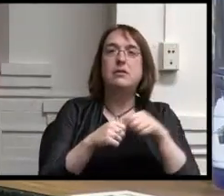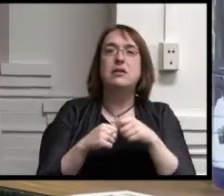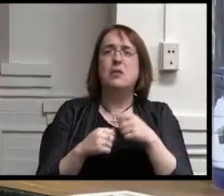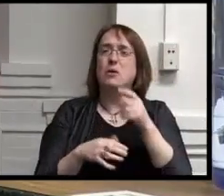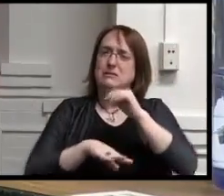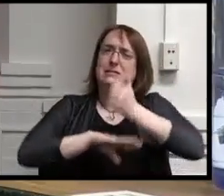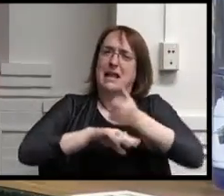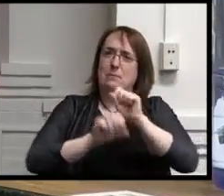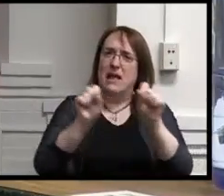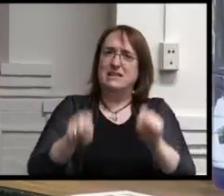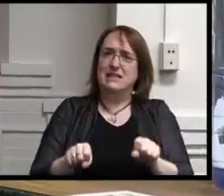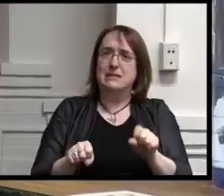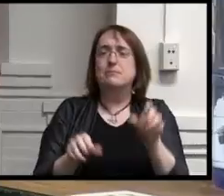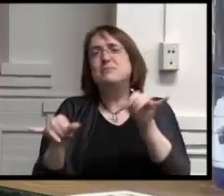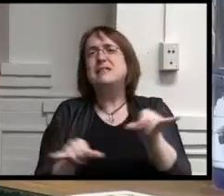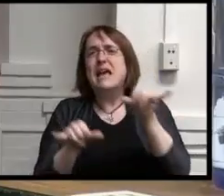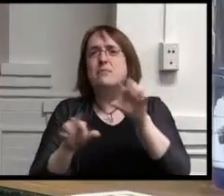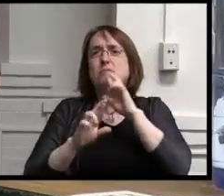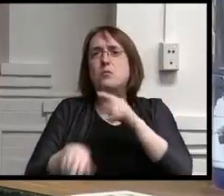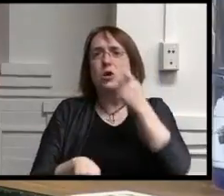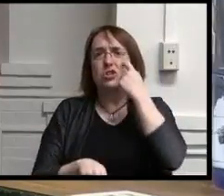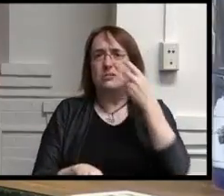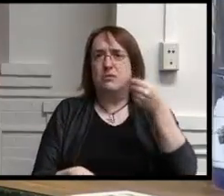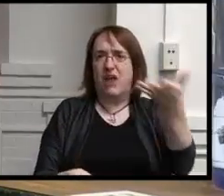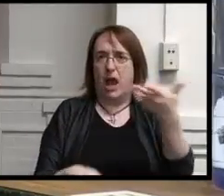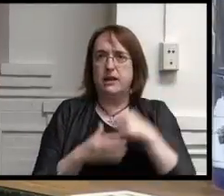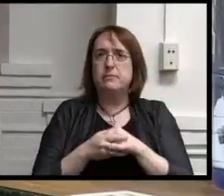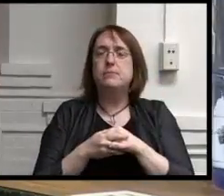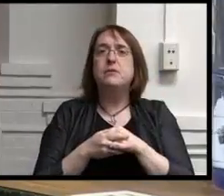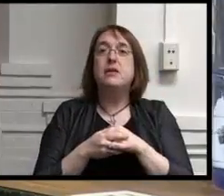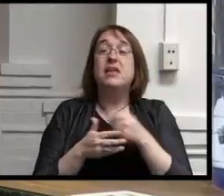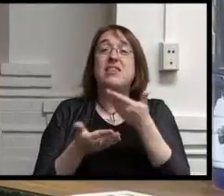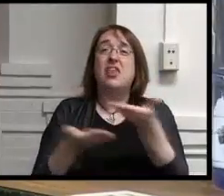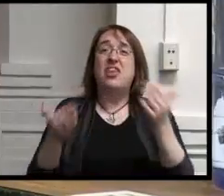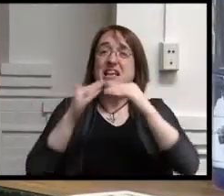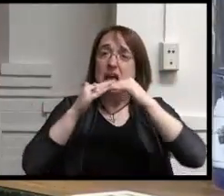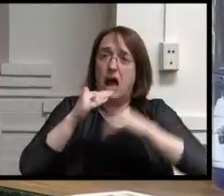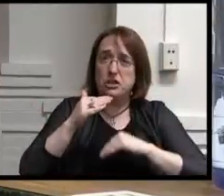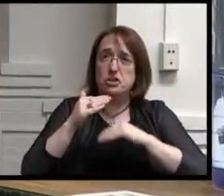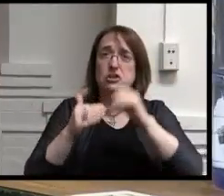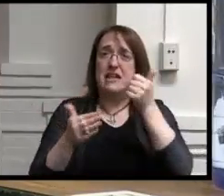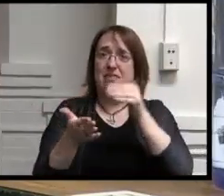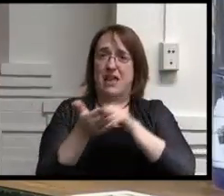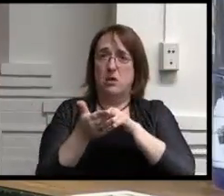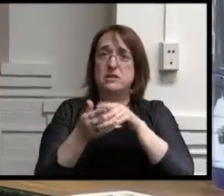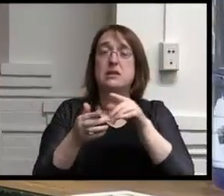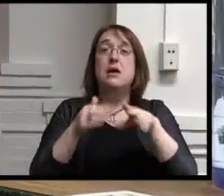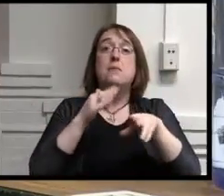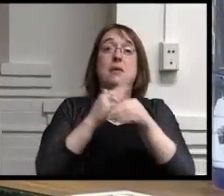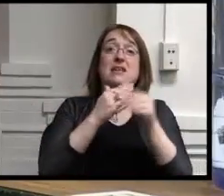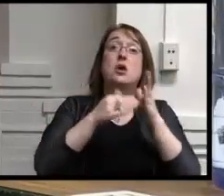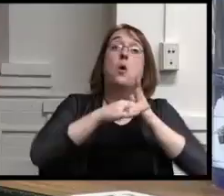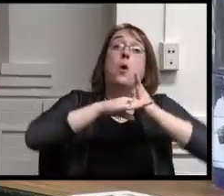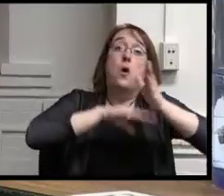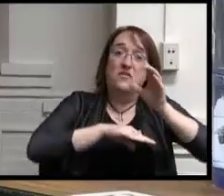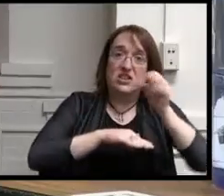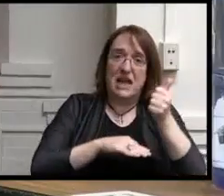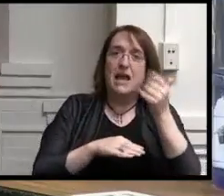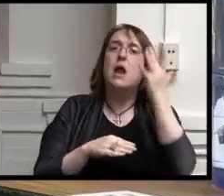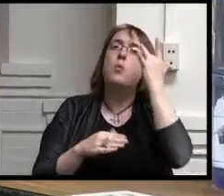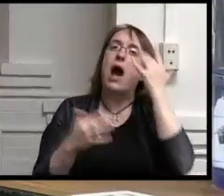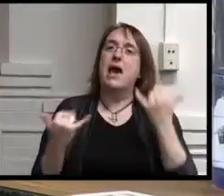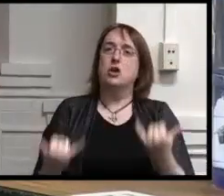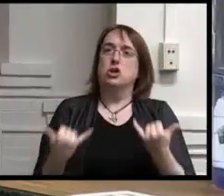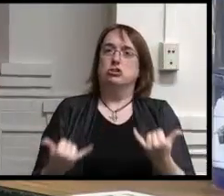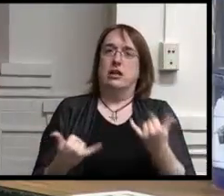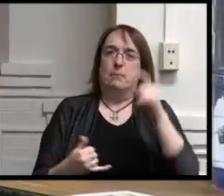report like I gave earlier tonight about all the minor things that I've approved that are under 10, plus anything that's over 10 and why it was a sense of urgency around